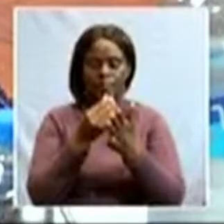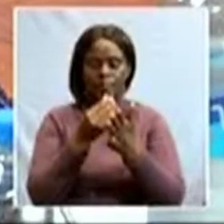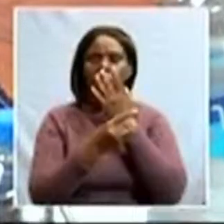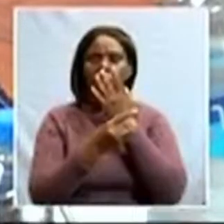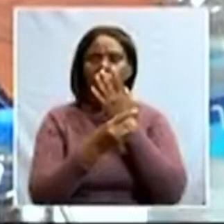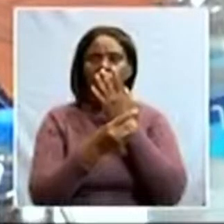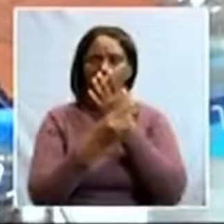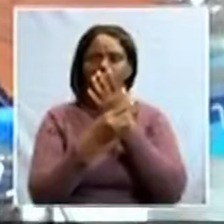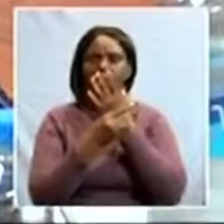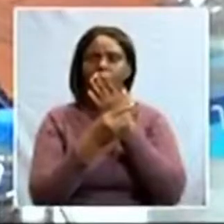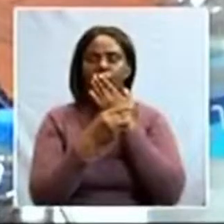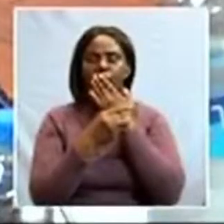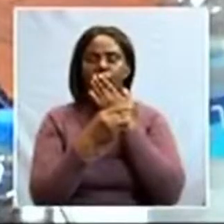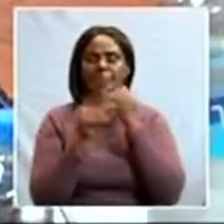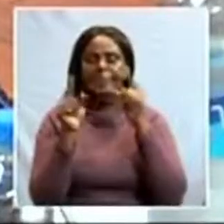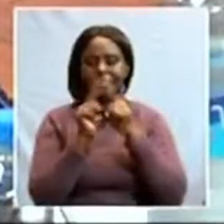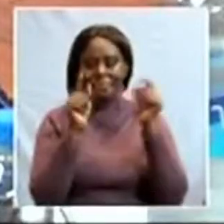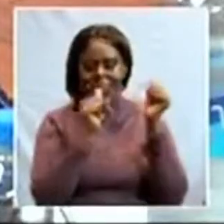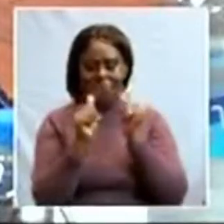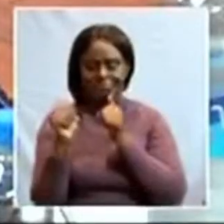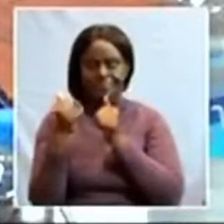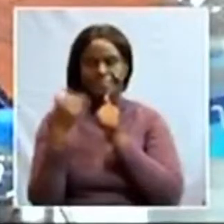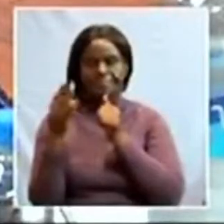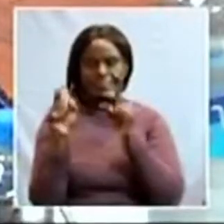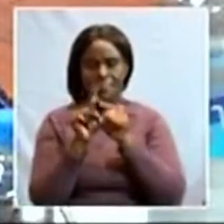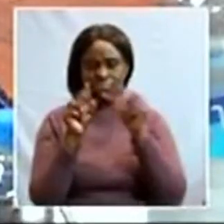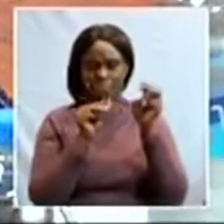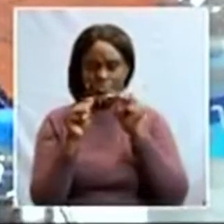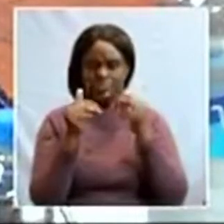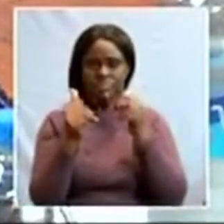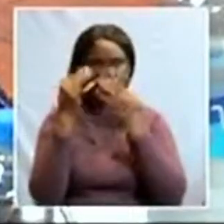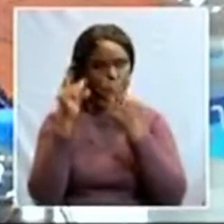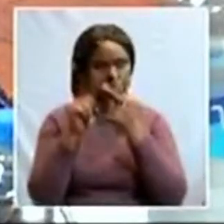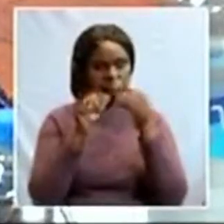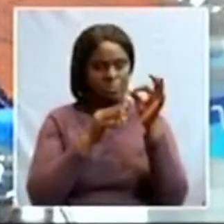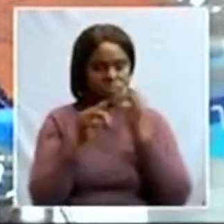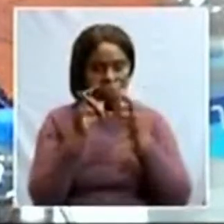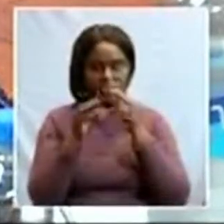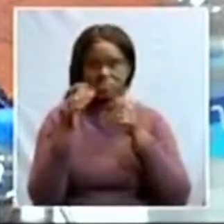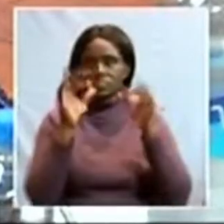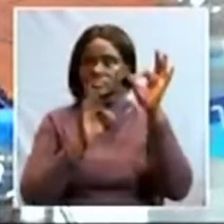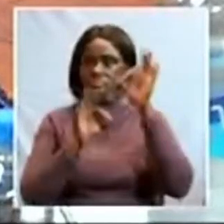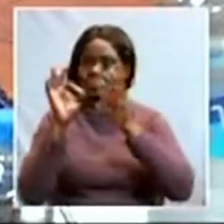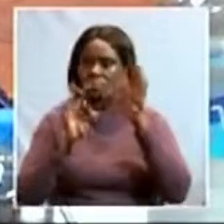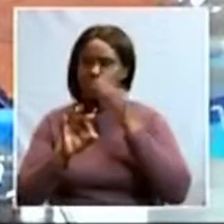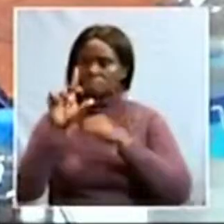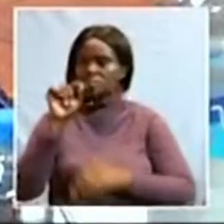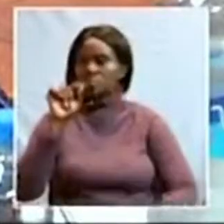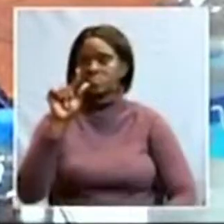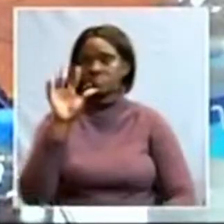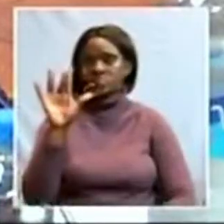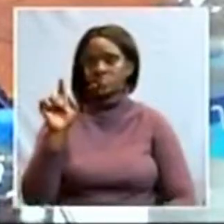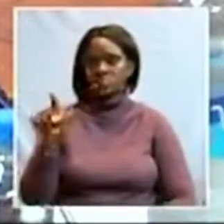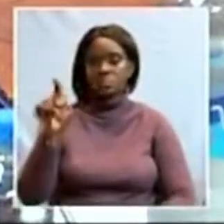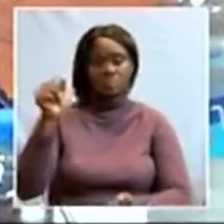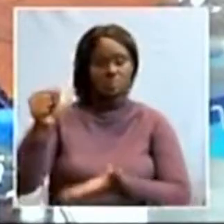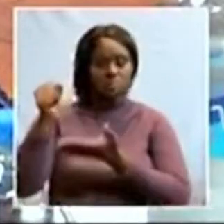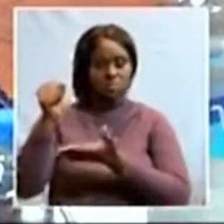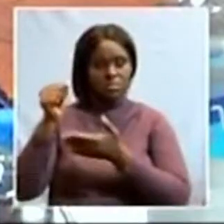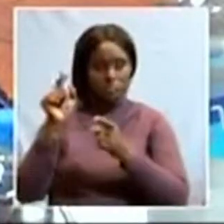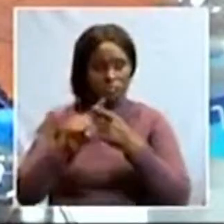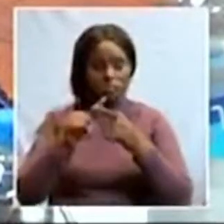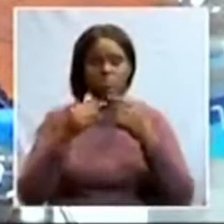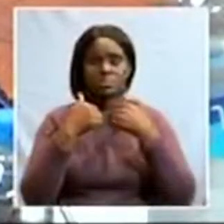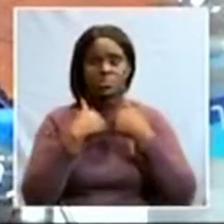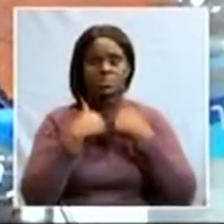government. Action taken. Management wishes to state that it has adjusted the 2025 budget